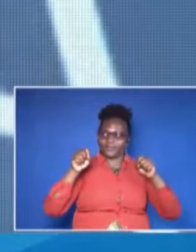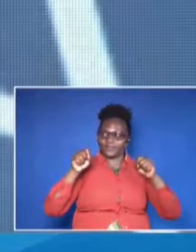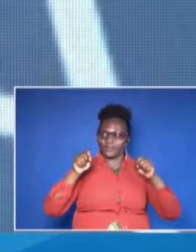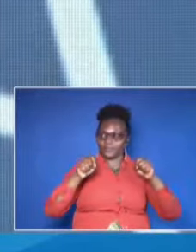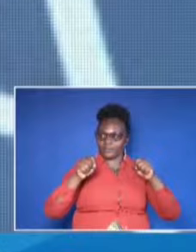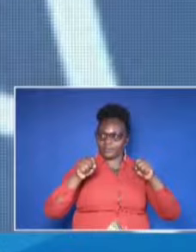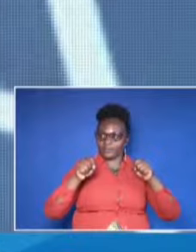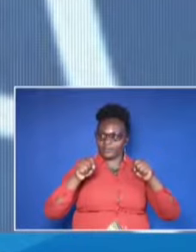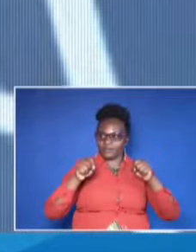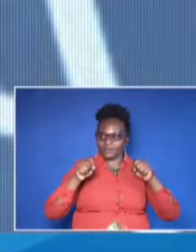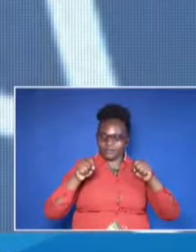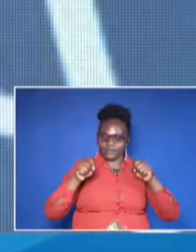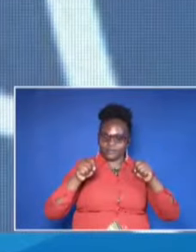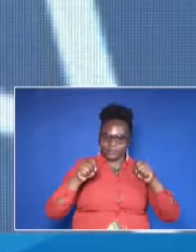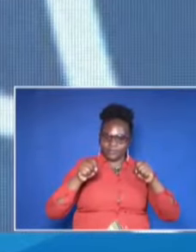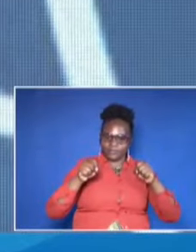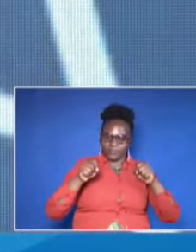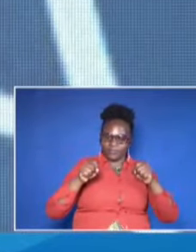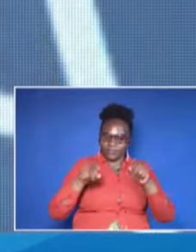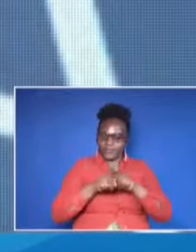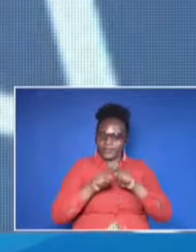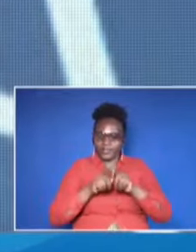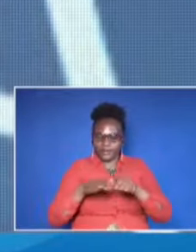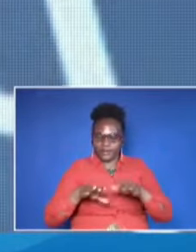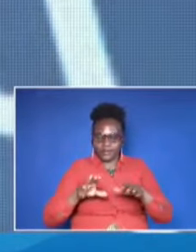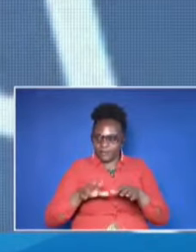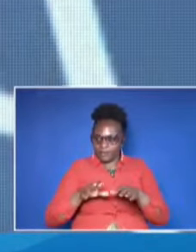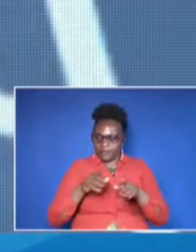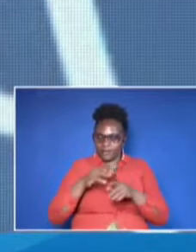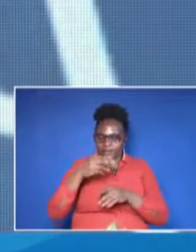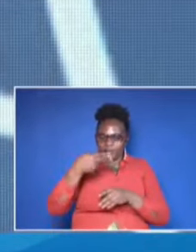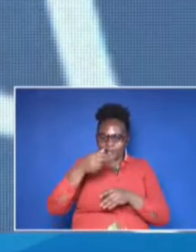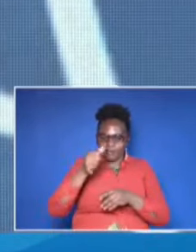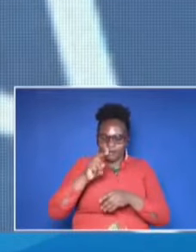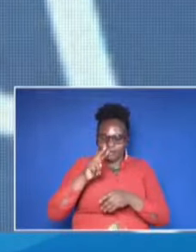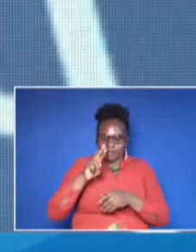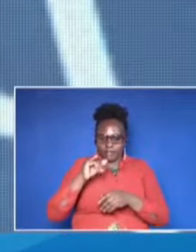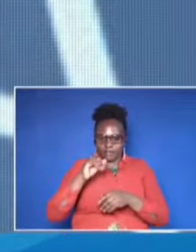chairman the chairman ofing committee Bishop